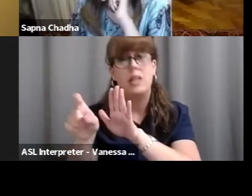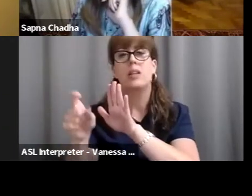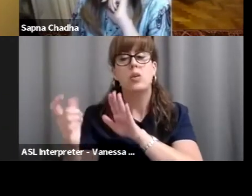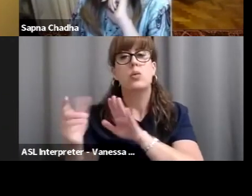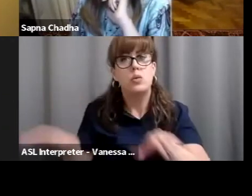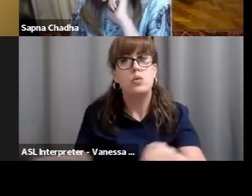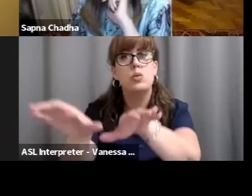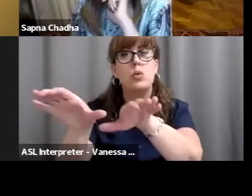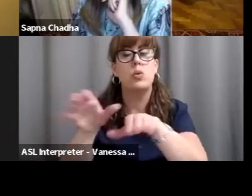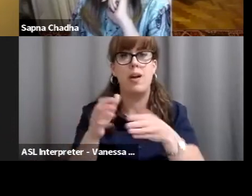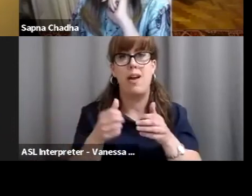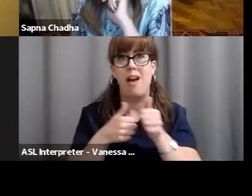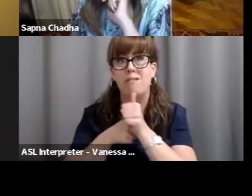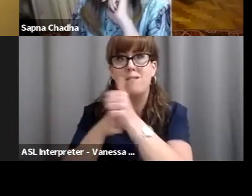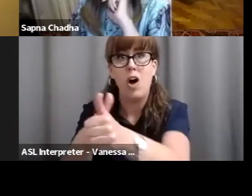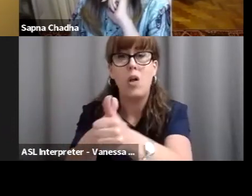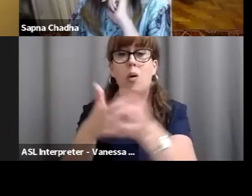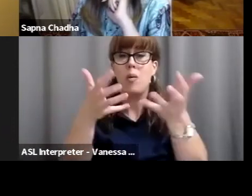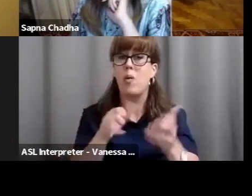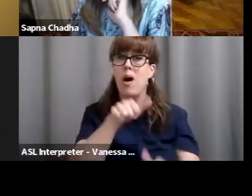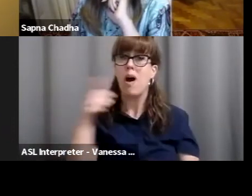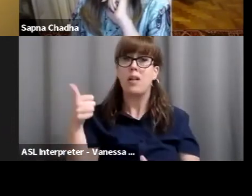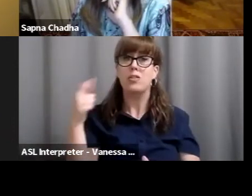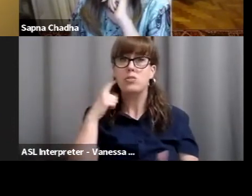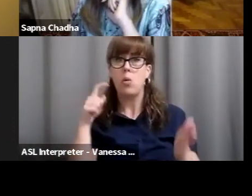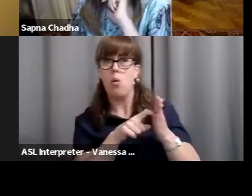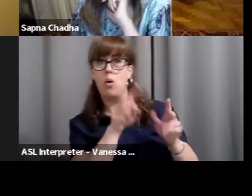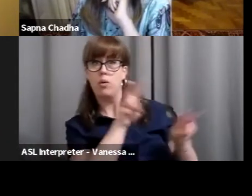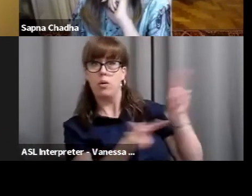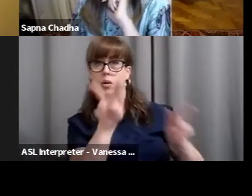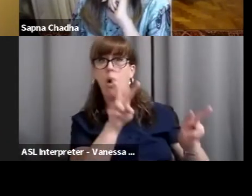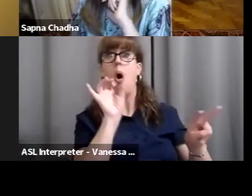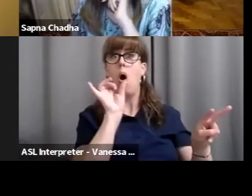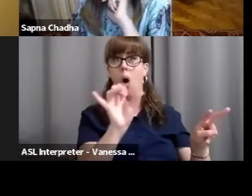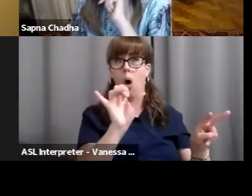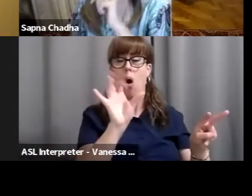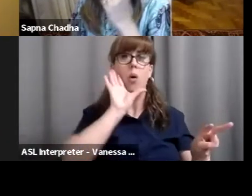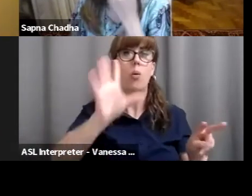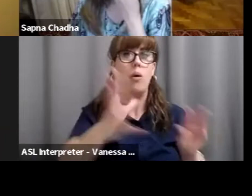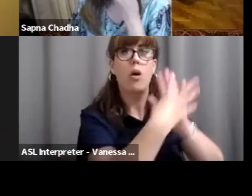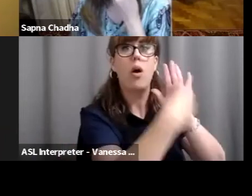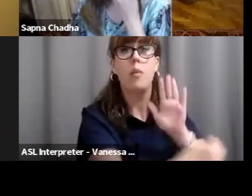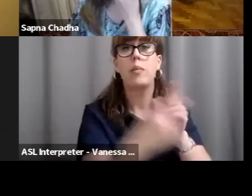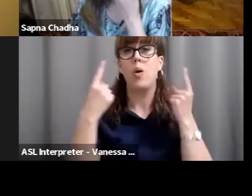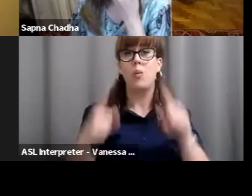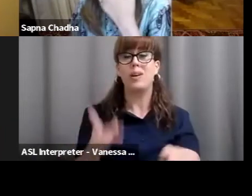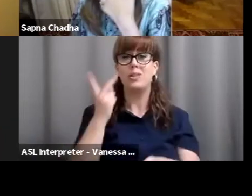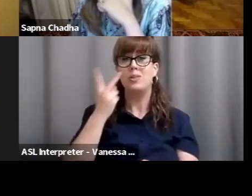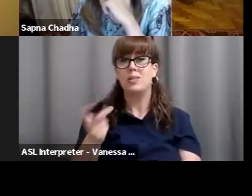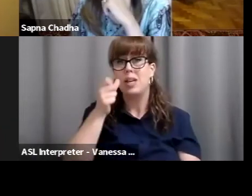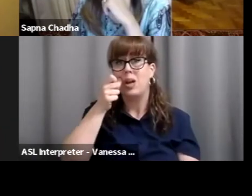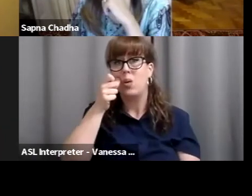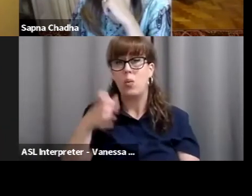route for others to see. When you see successful women doing these kind of jobs, you will